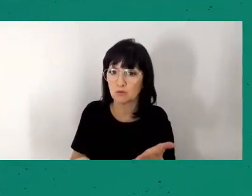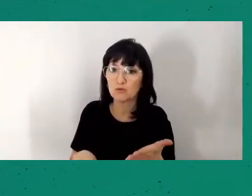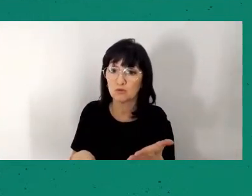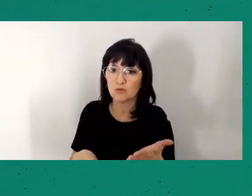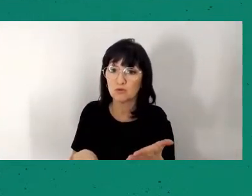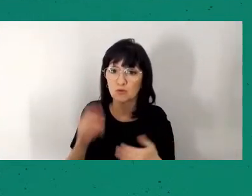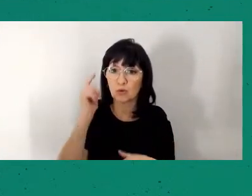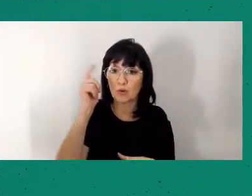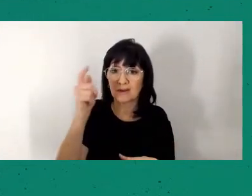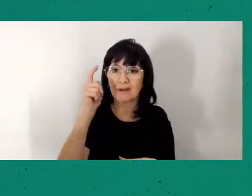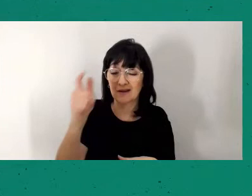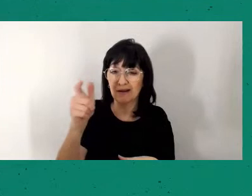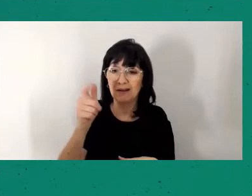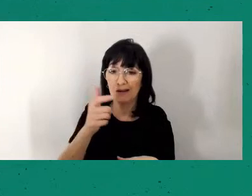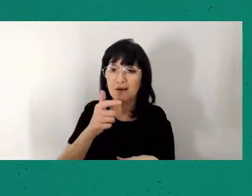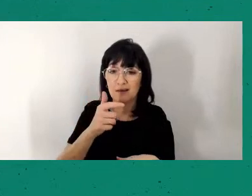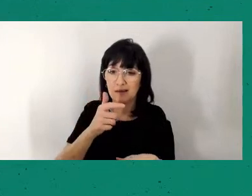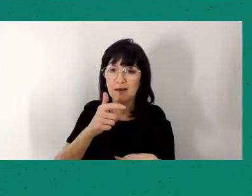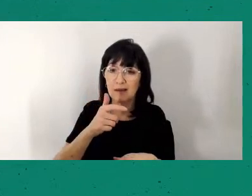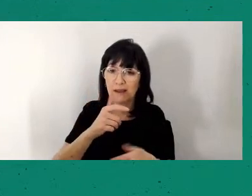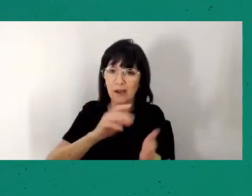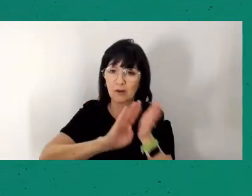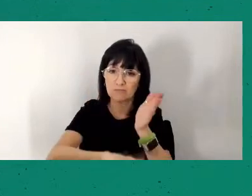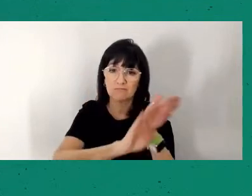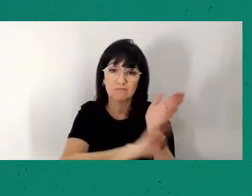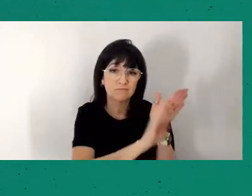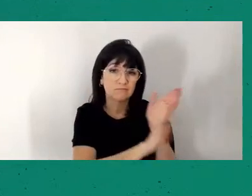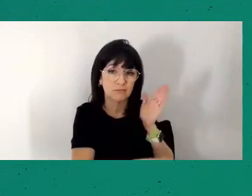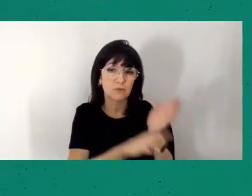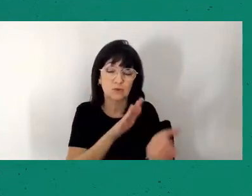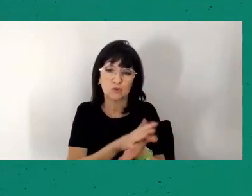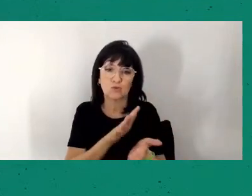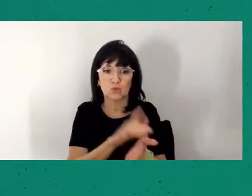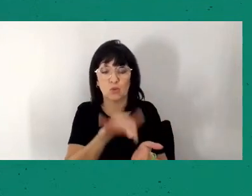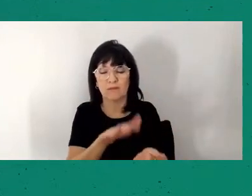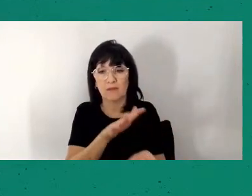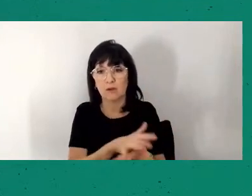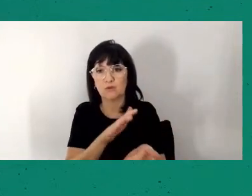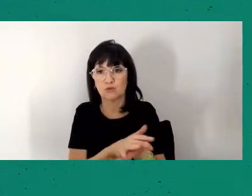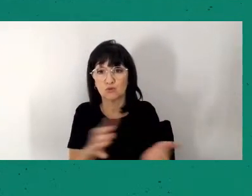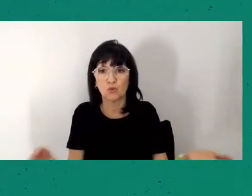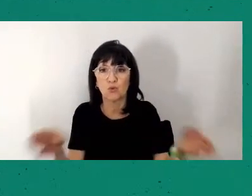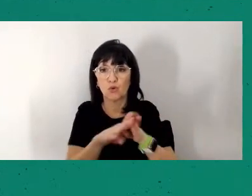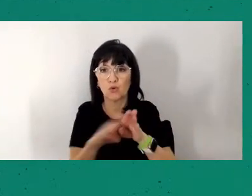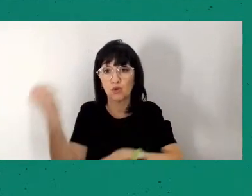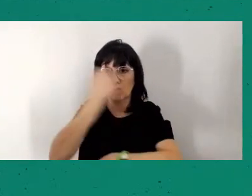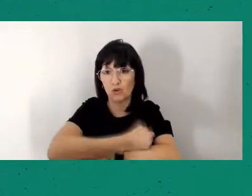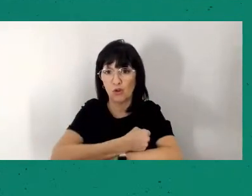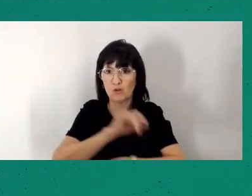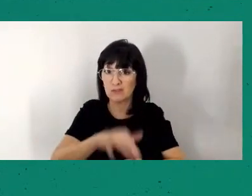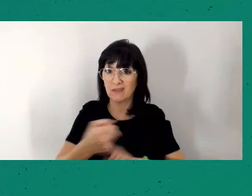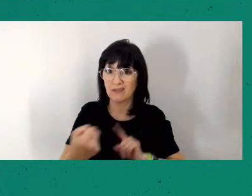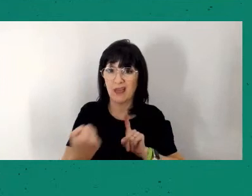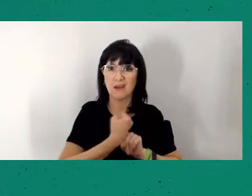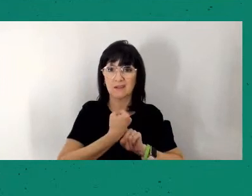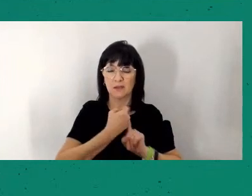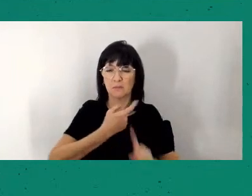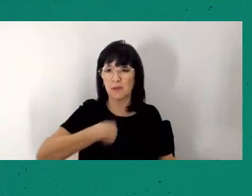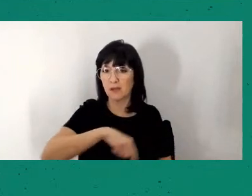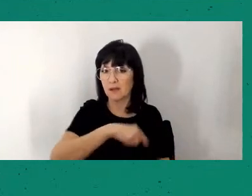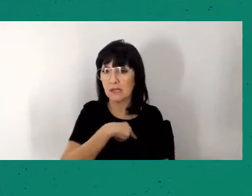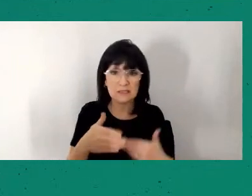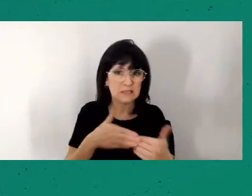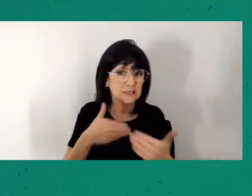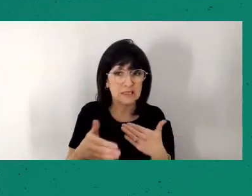school, and they closed the schools down. And that really had a significant impact on all of us, because even in the Black community, and I don't know whether it